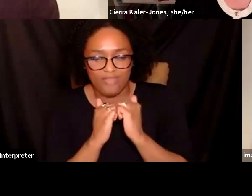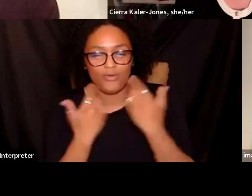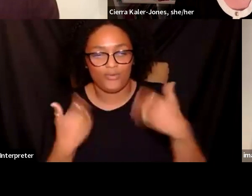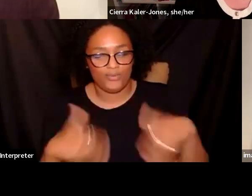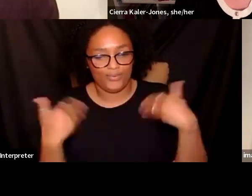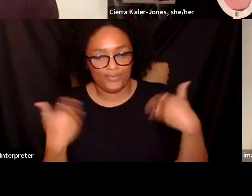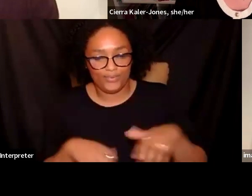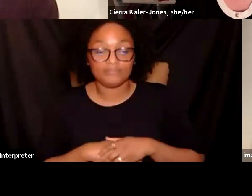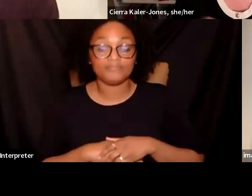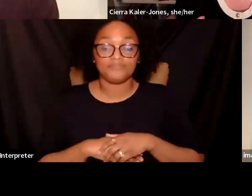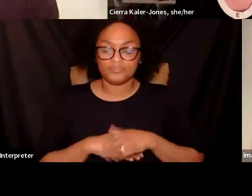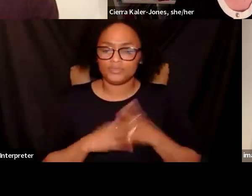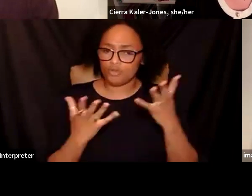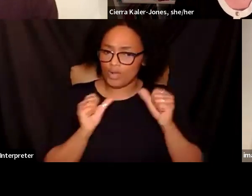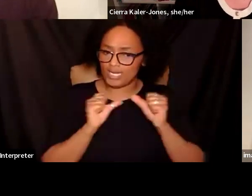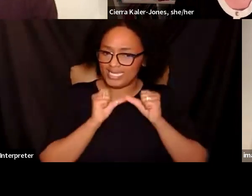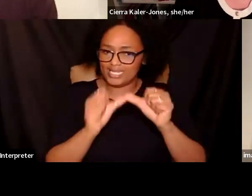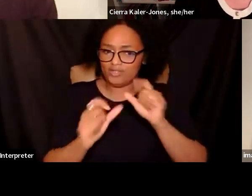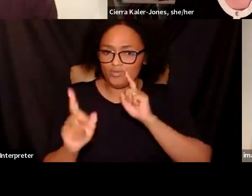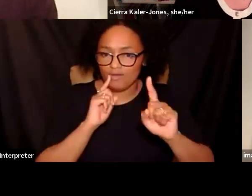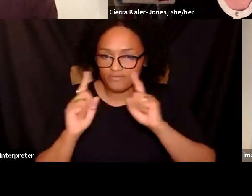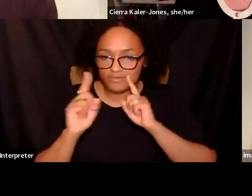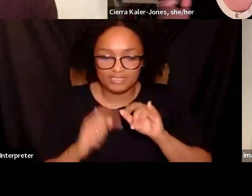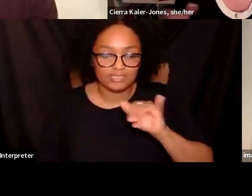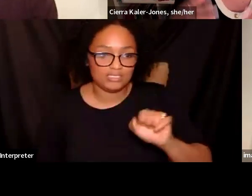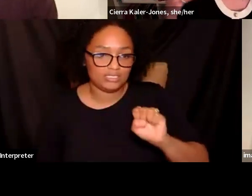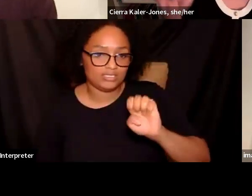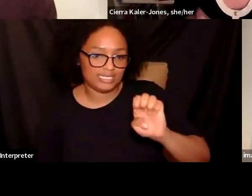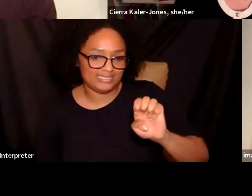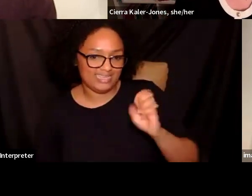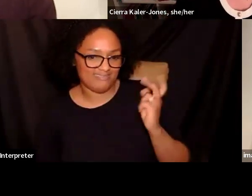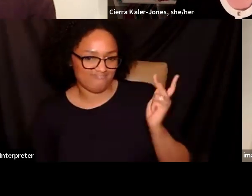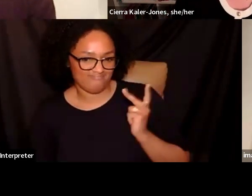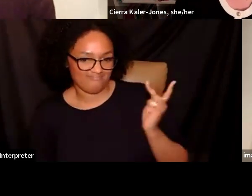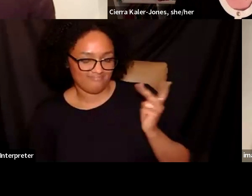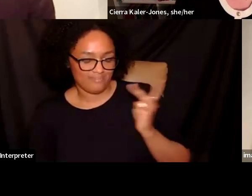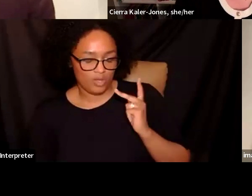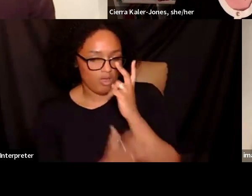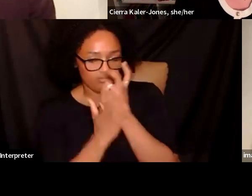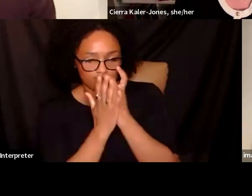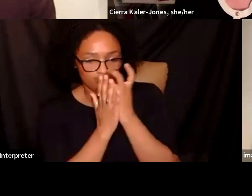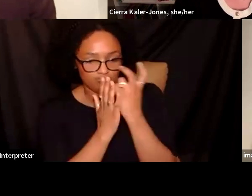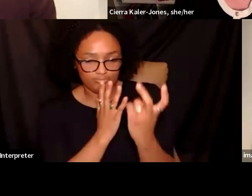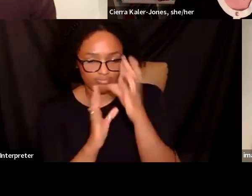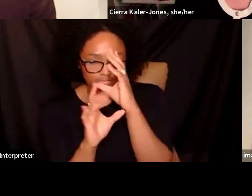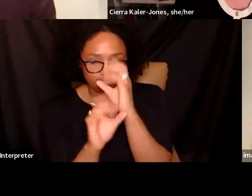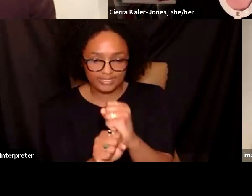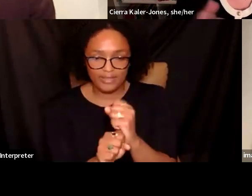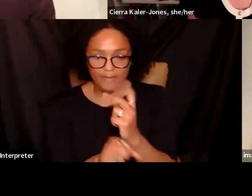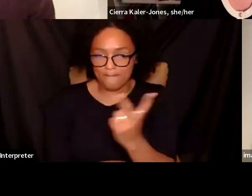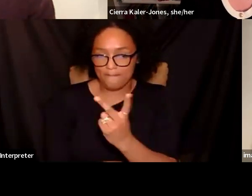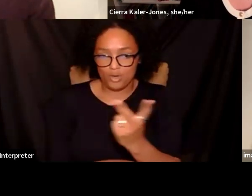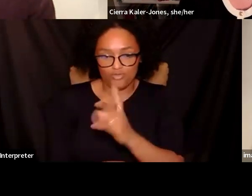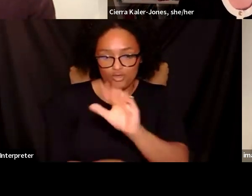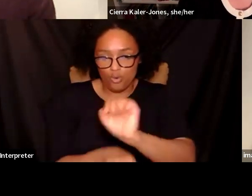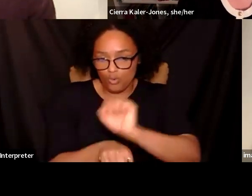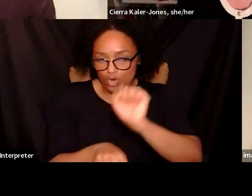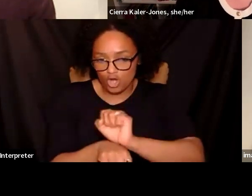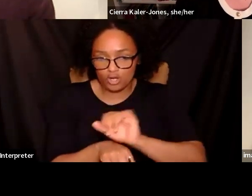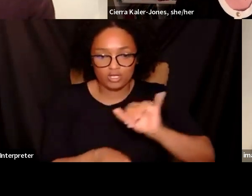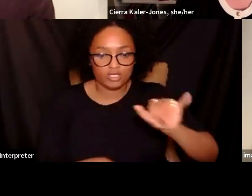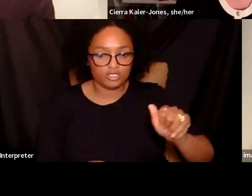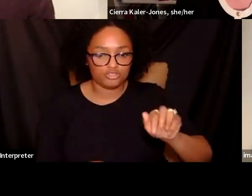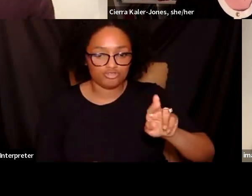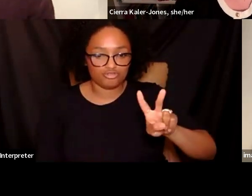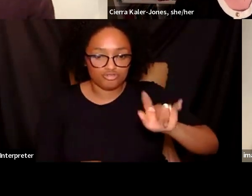continuing on, Jesse and I are just really enthralled with and interested in both of your work. And Jarvis, you talked a bit